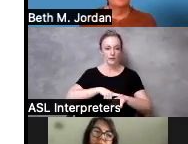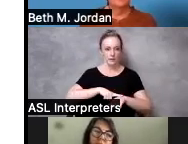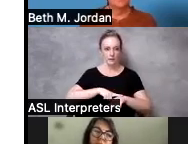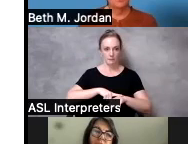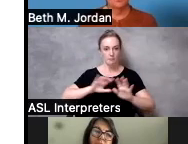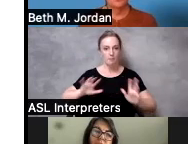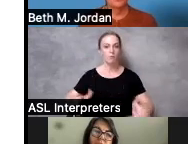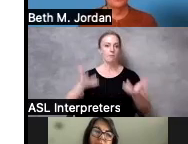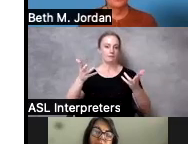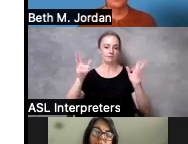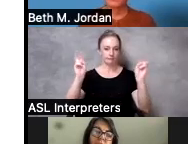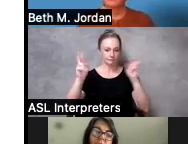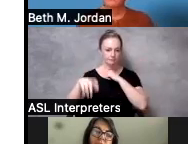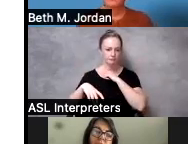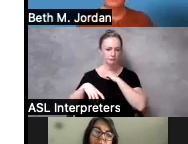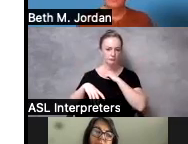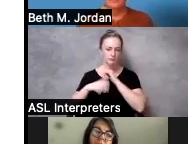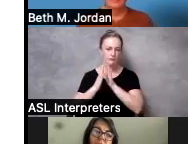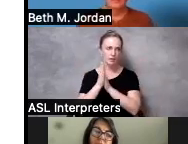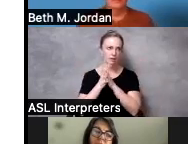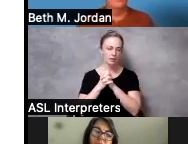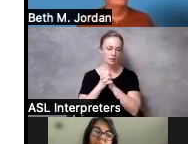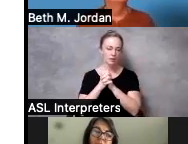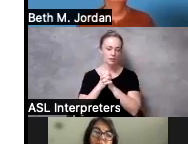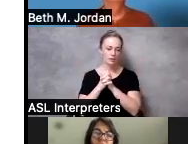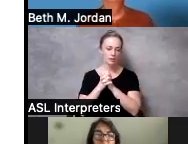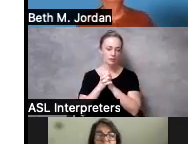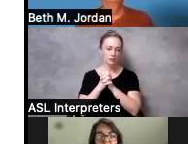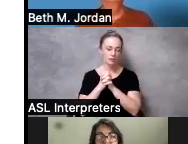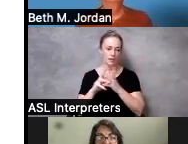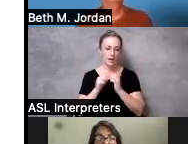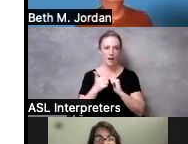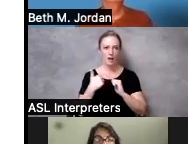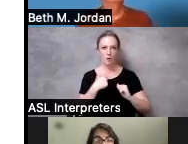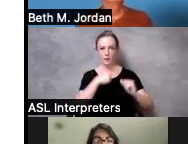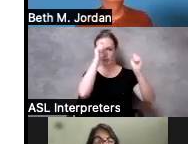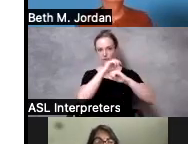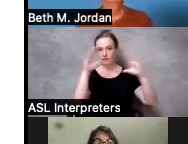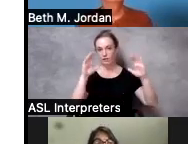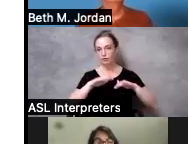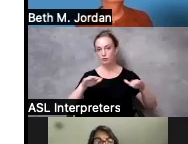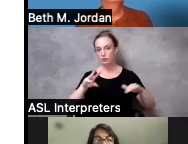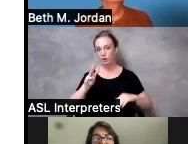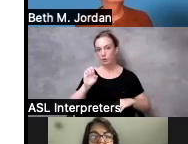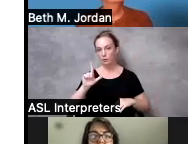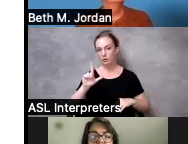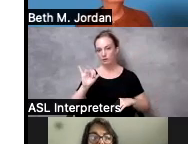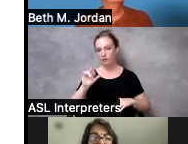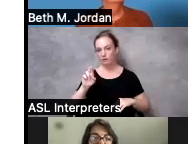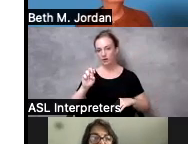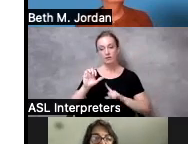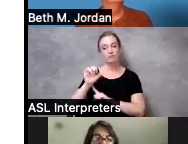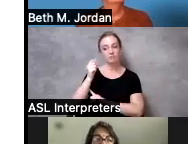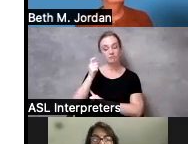movement in how we envision child welfare. So it's a partnership